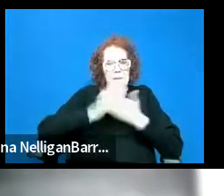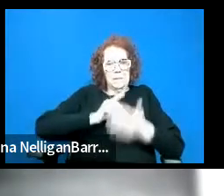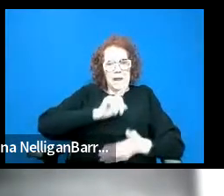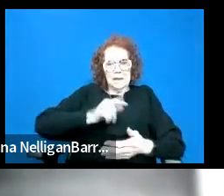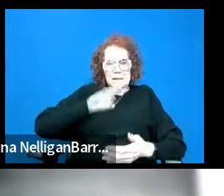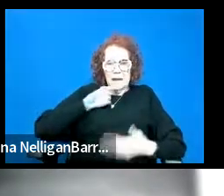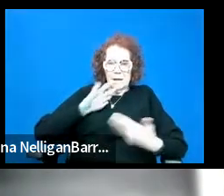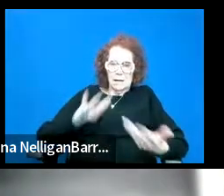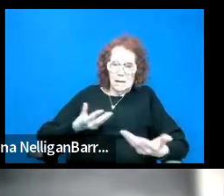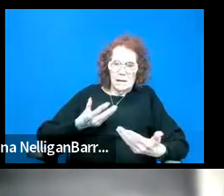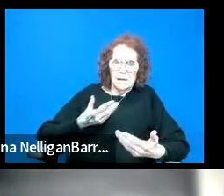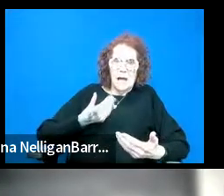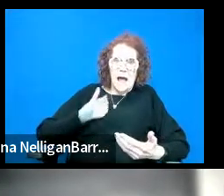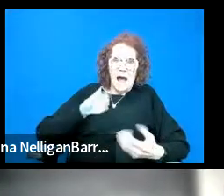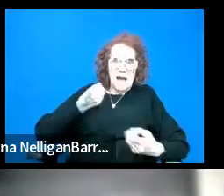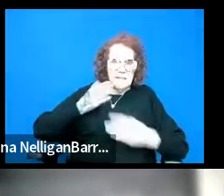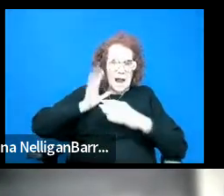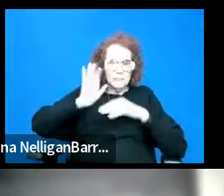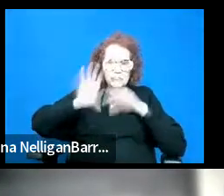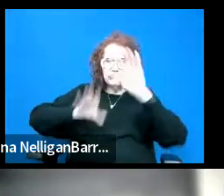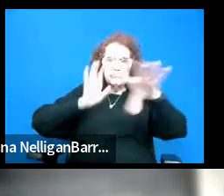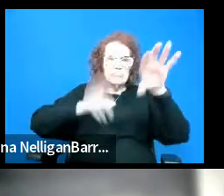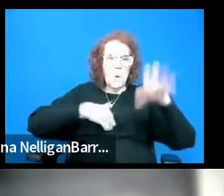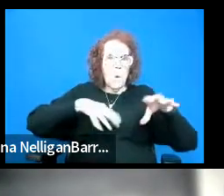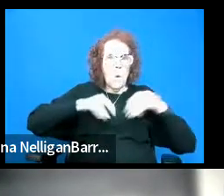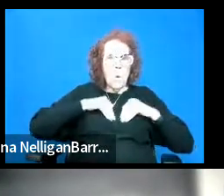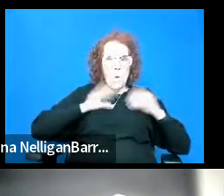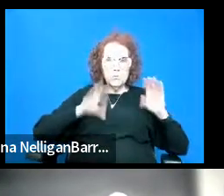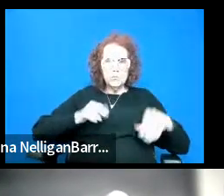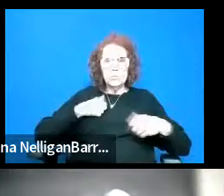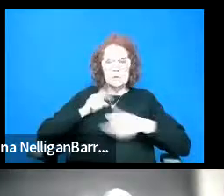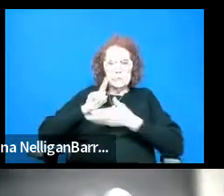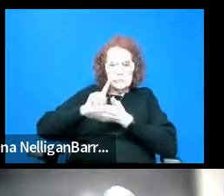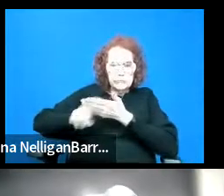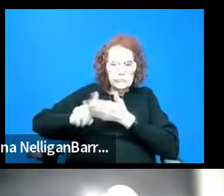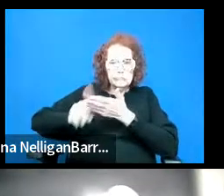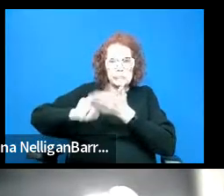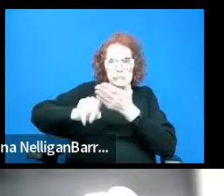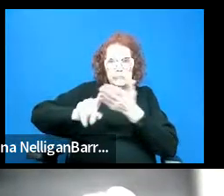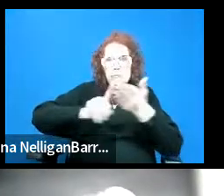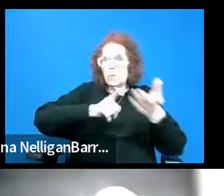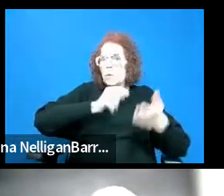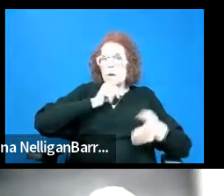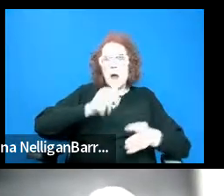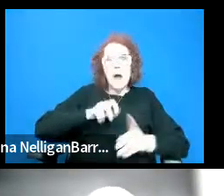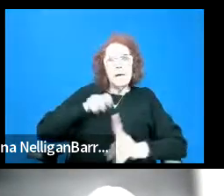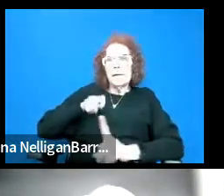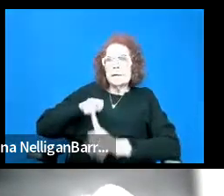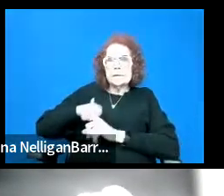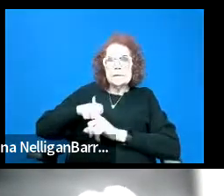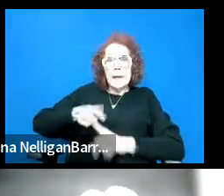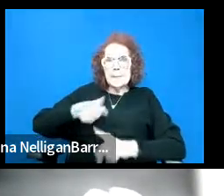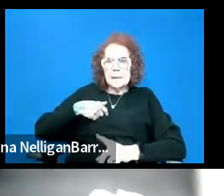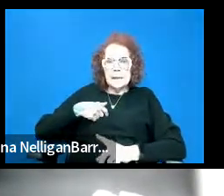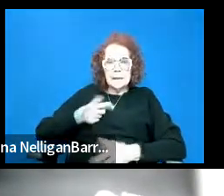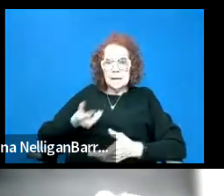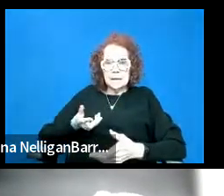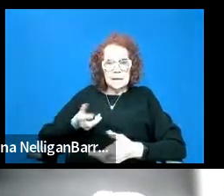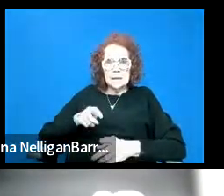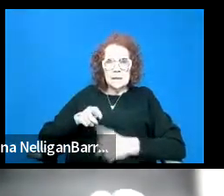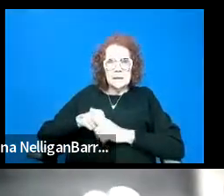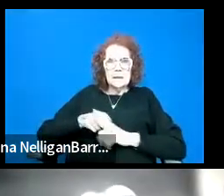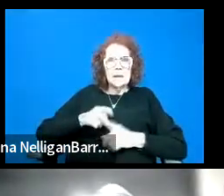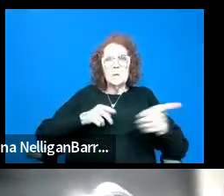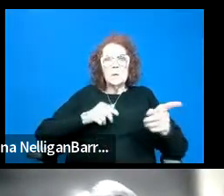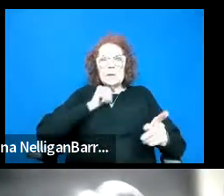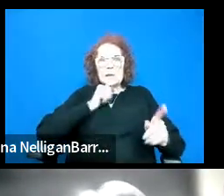my property over here got inspected and they didn't cite me for that, but over on the other side of the city they did. And why is that? So, we're